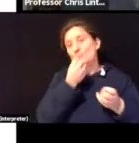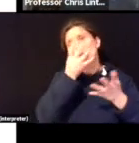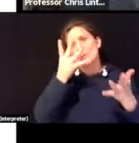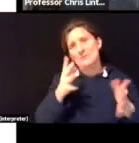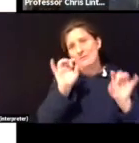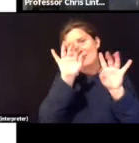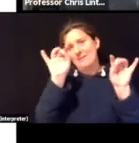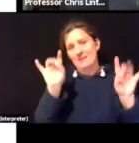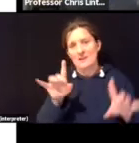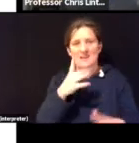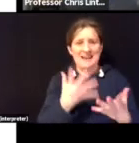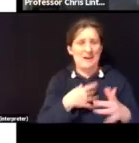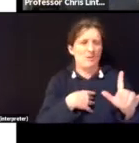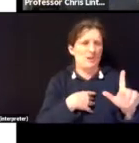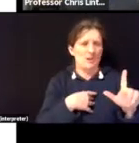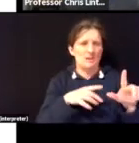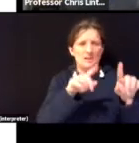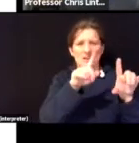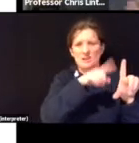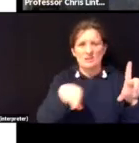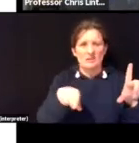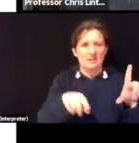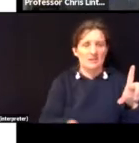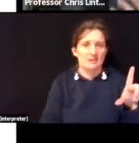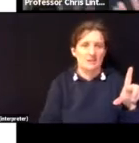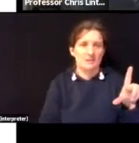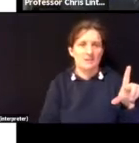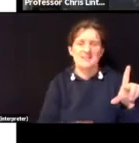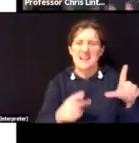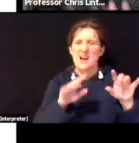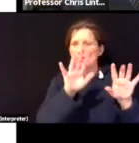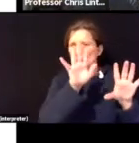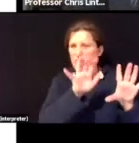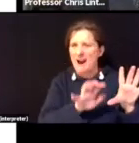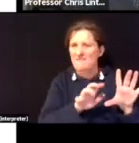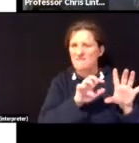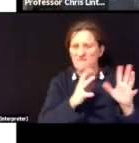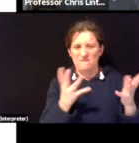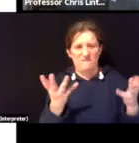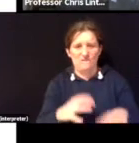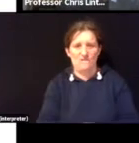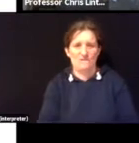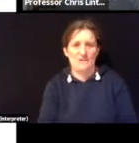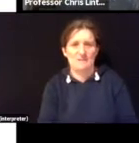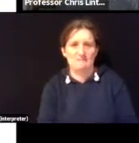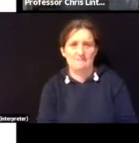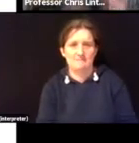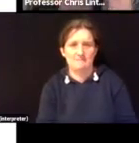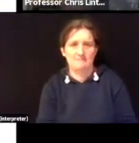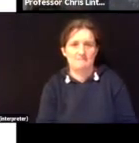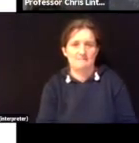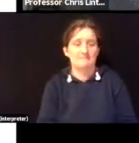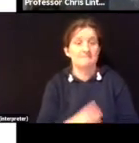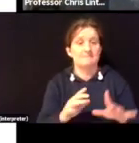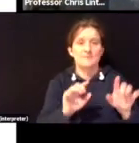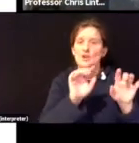imagery. And you've got a blob of a sunset on Mars, and now we're looking at graphs. But stick with me, because this is an important graph. Every